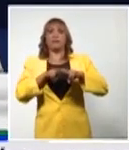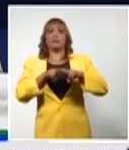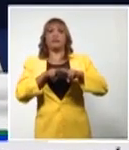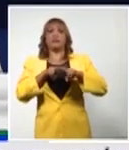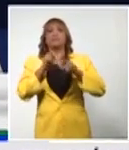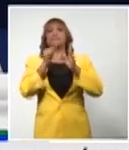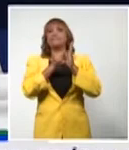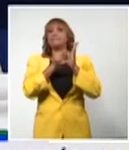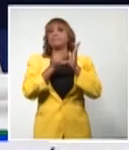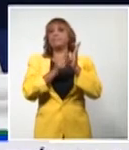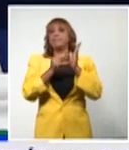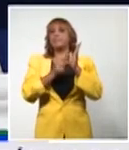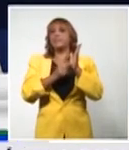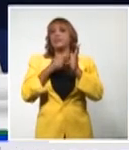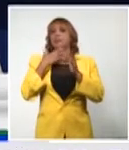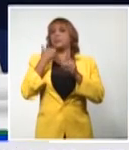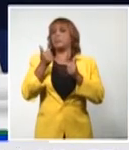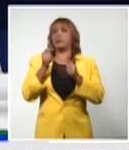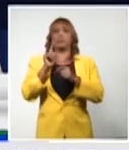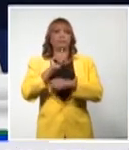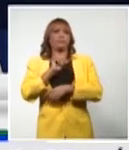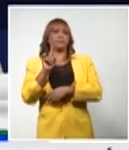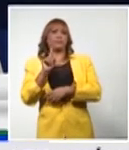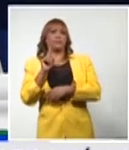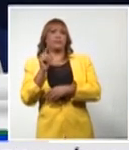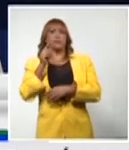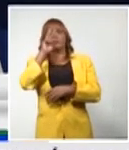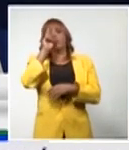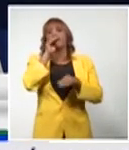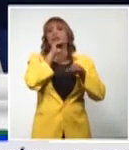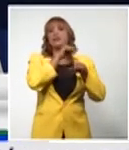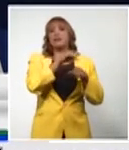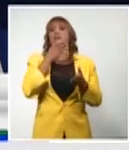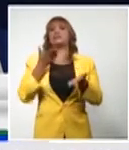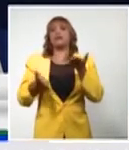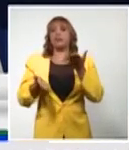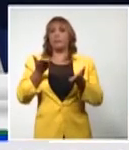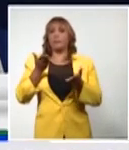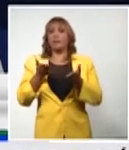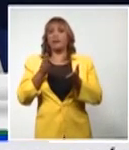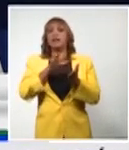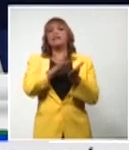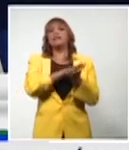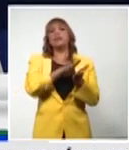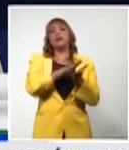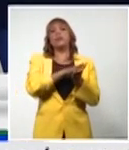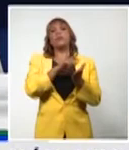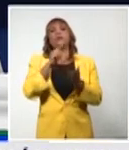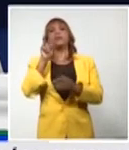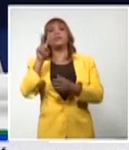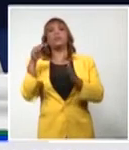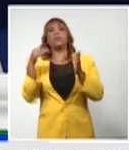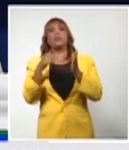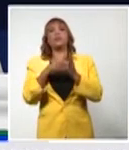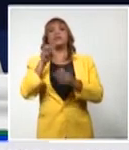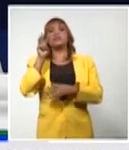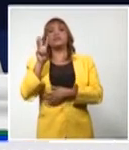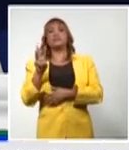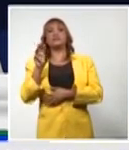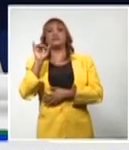fewer than those who tested positive for the virus yesterday. This means that to date,